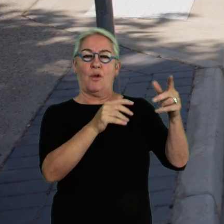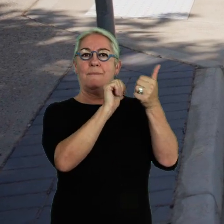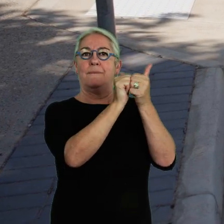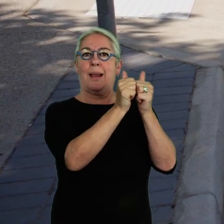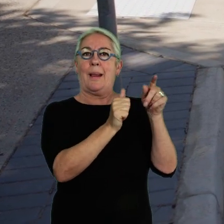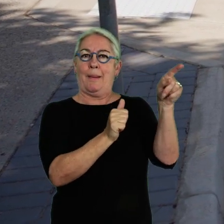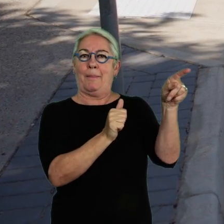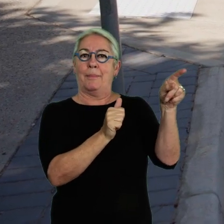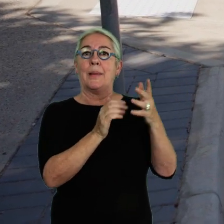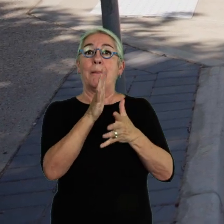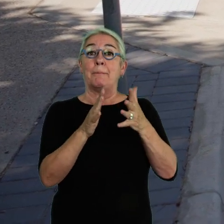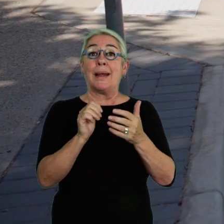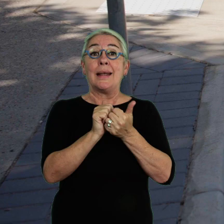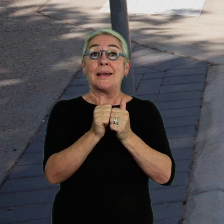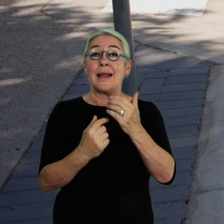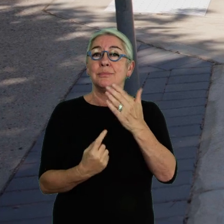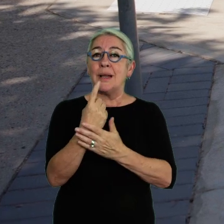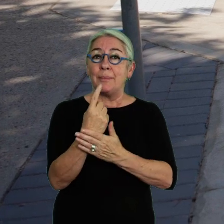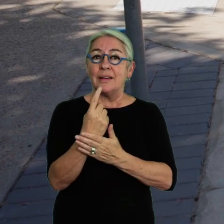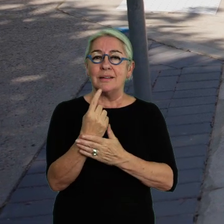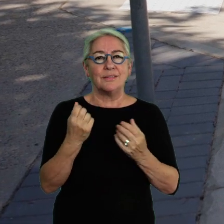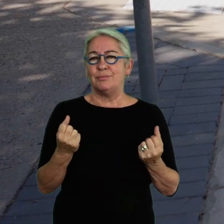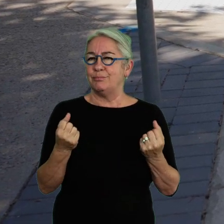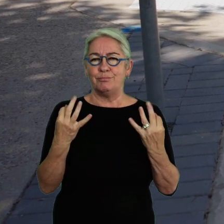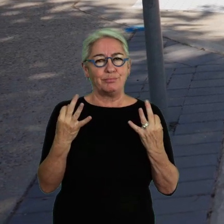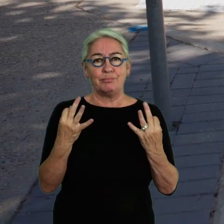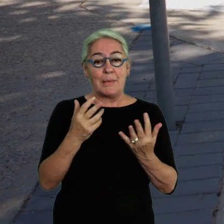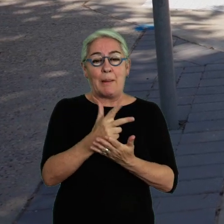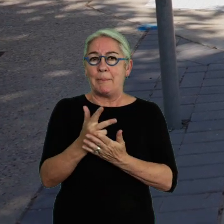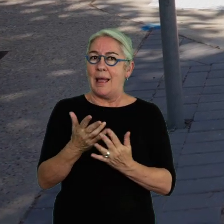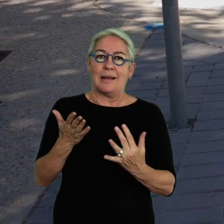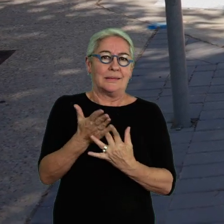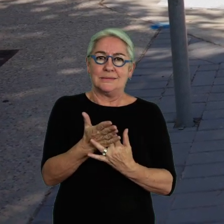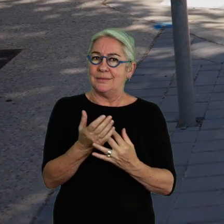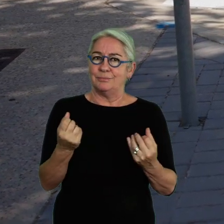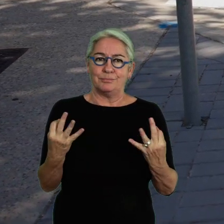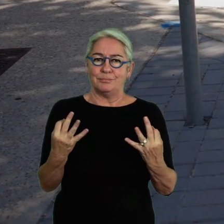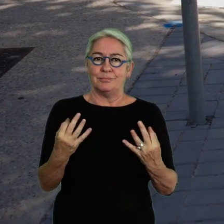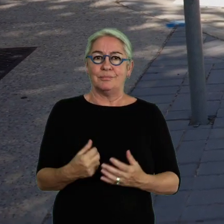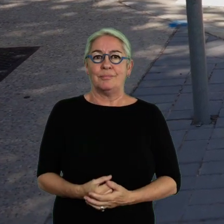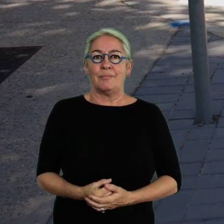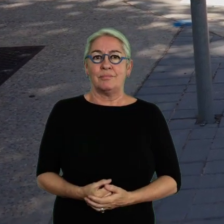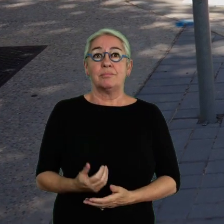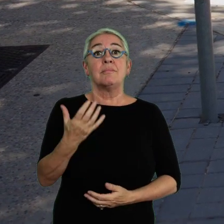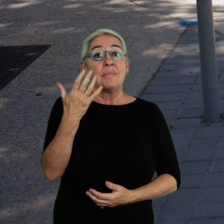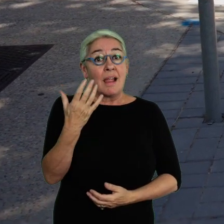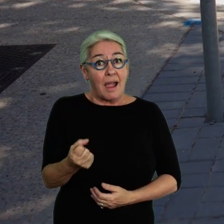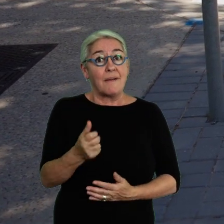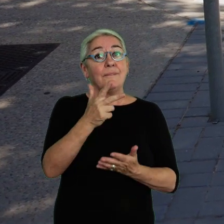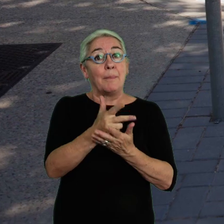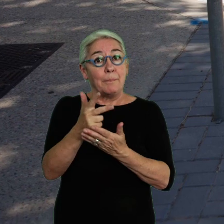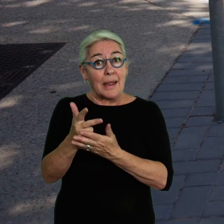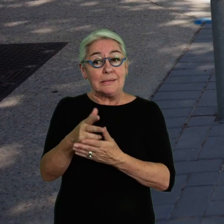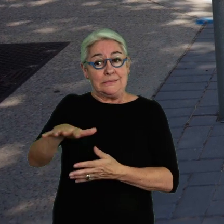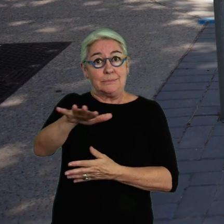Street Theatre when games are on. There is a parking lot inside Holden Street Theatre complex. This lot belongs to the stadium. If